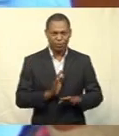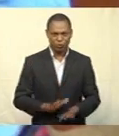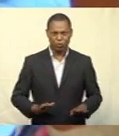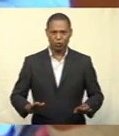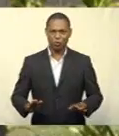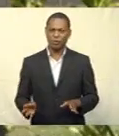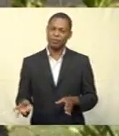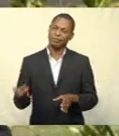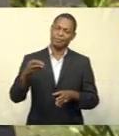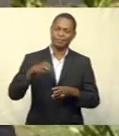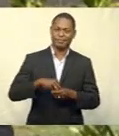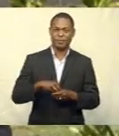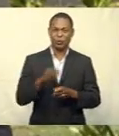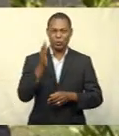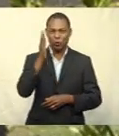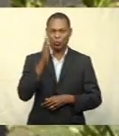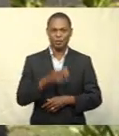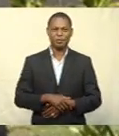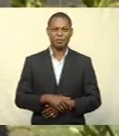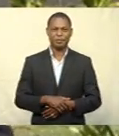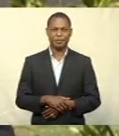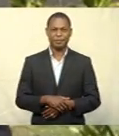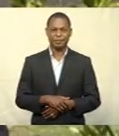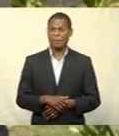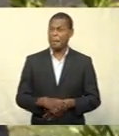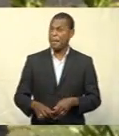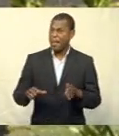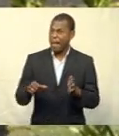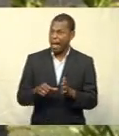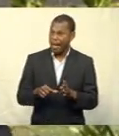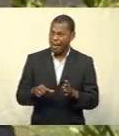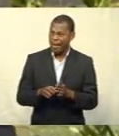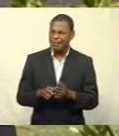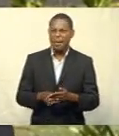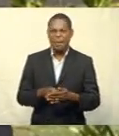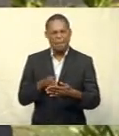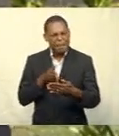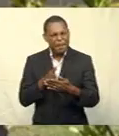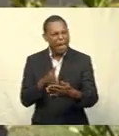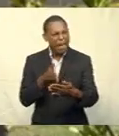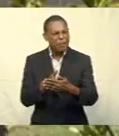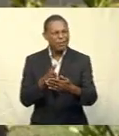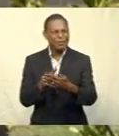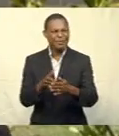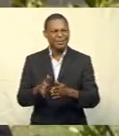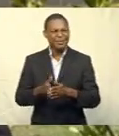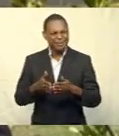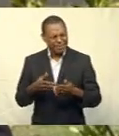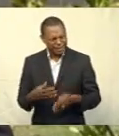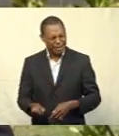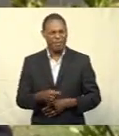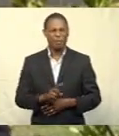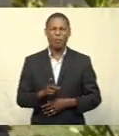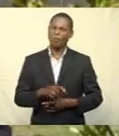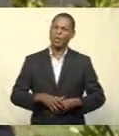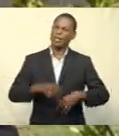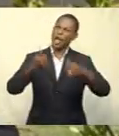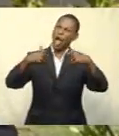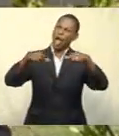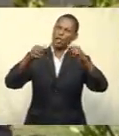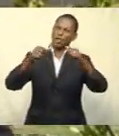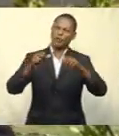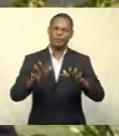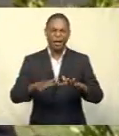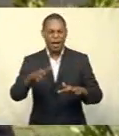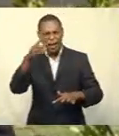school. Despite the hardship and academic barriers, many of these students have excelled academically. These